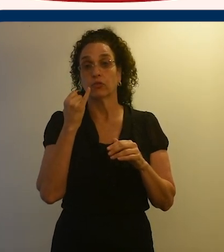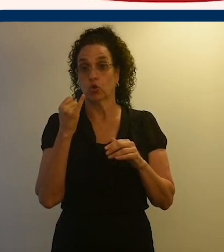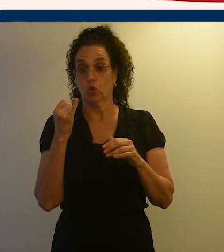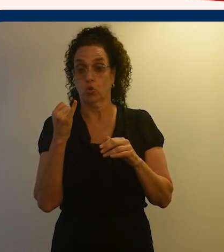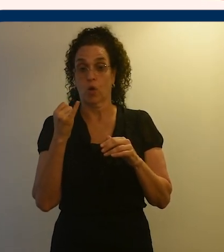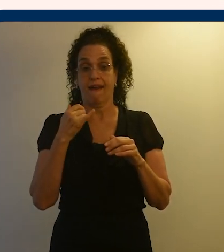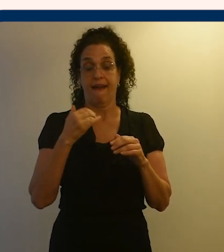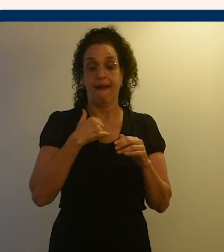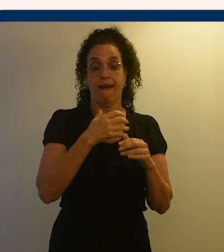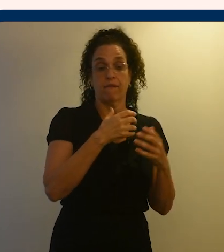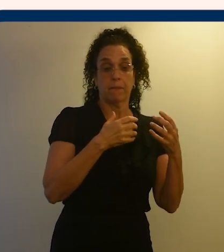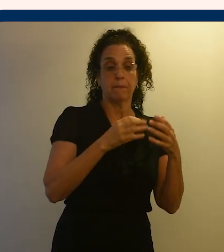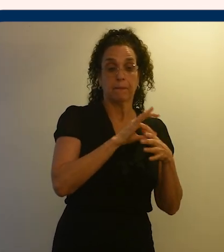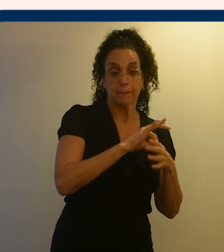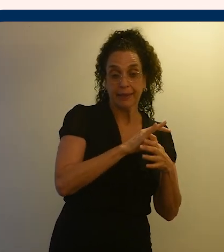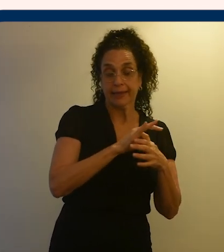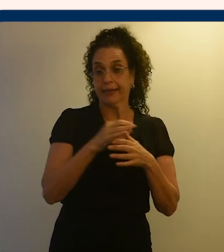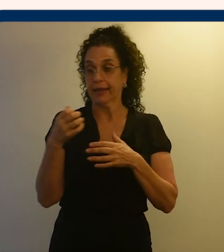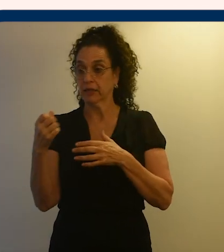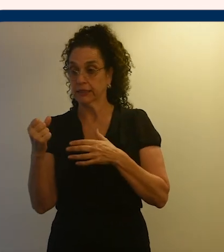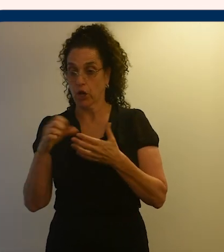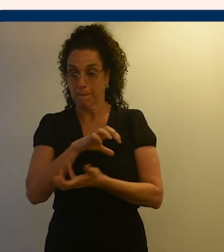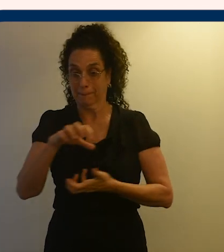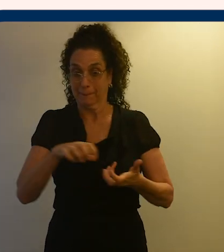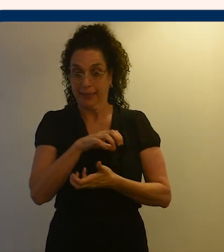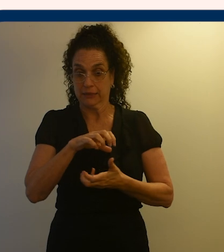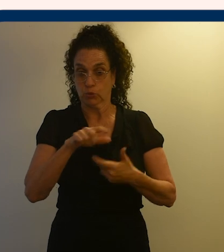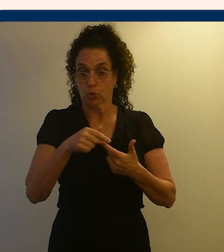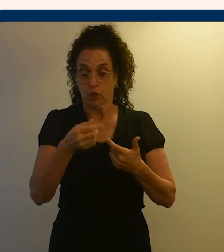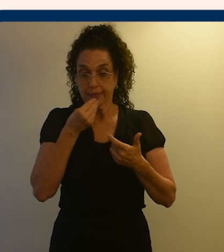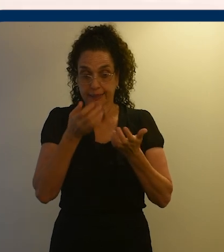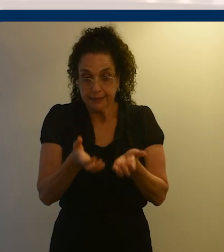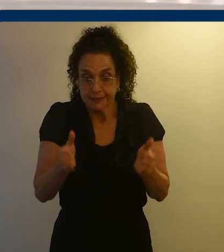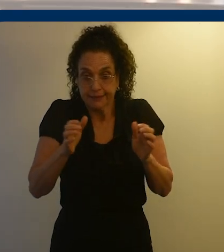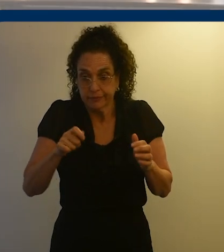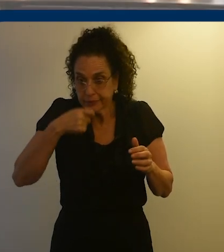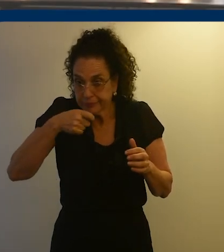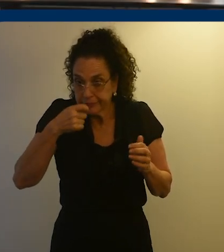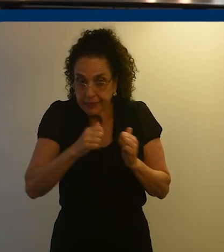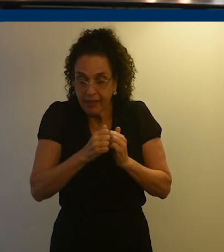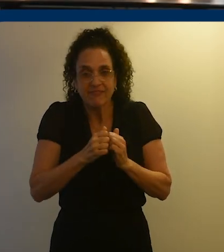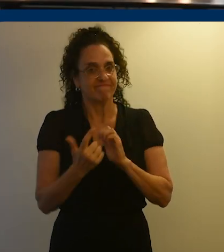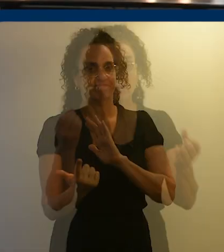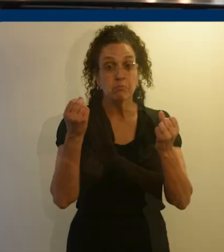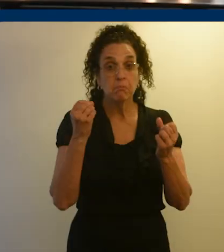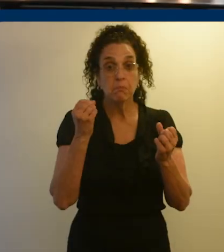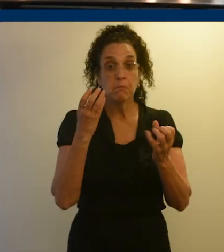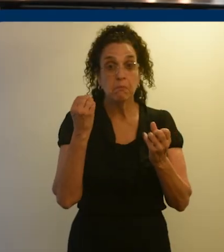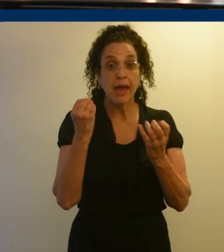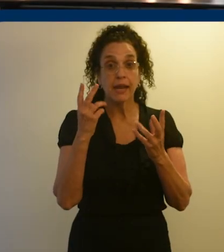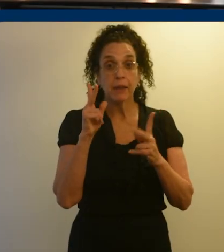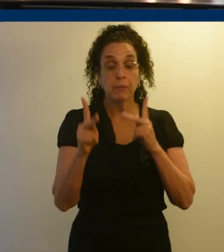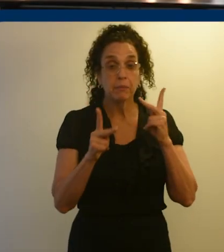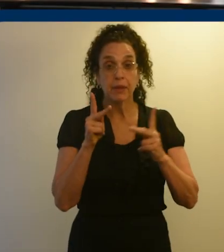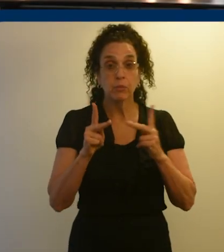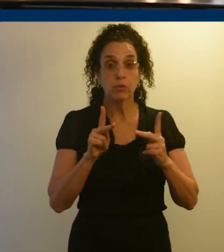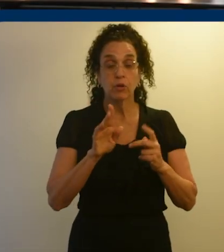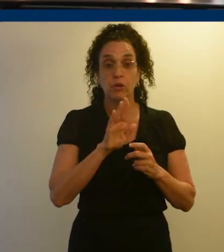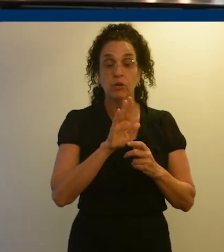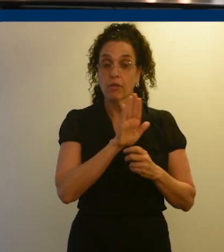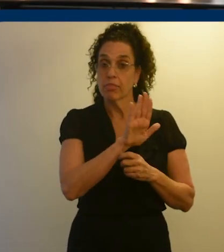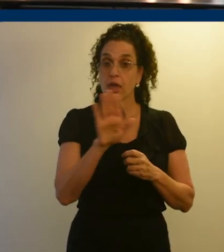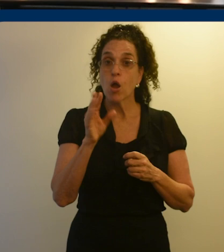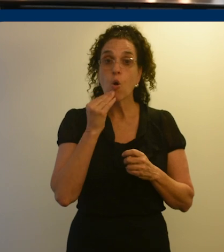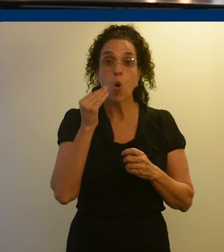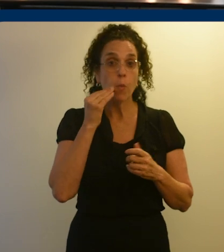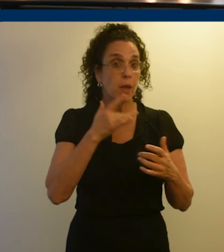Mixing meat and dairy dishes is also prohibited. A lot of people in their homes keep two